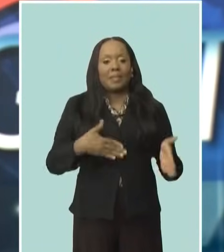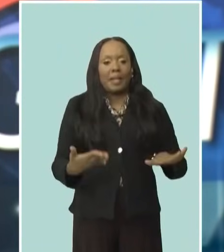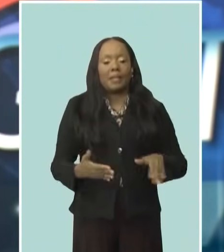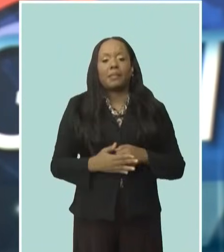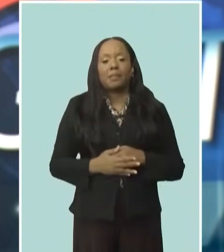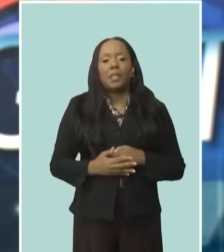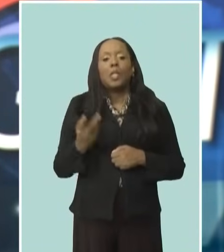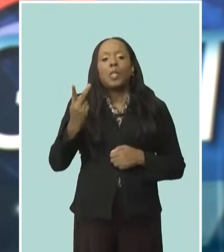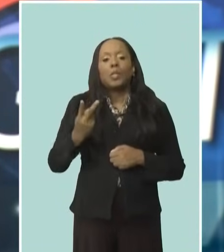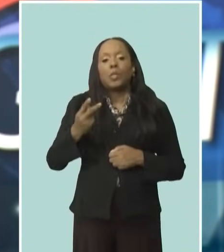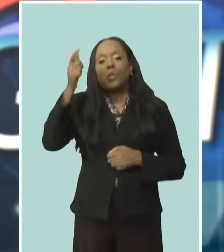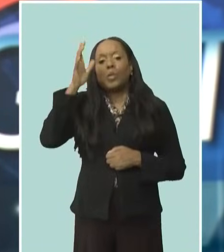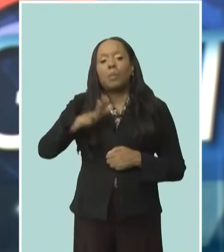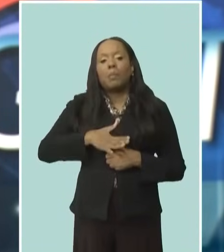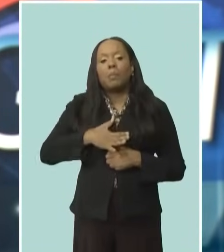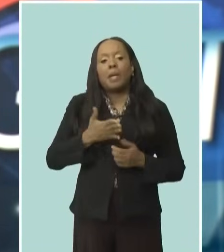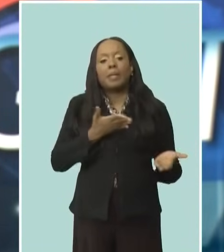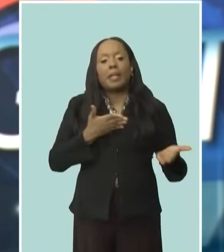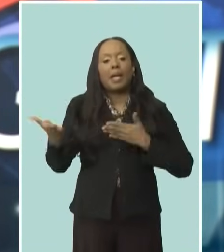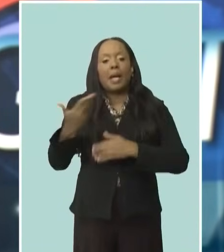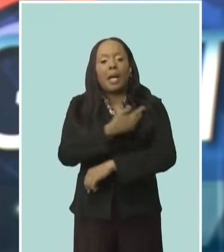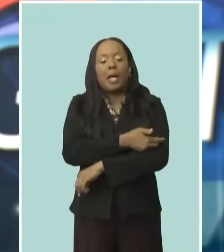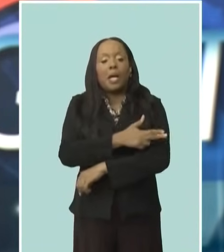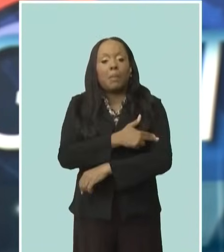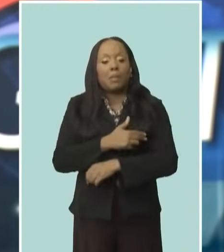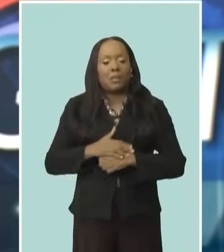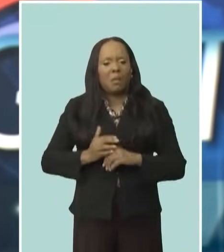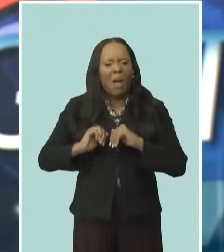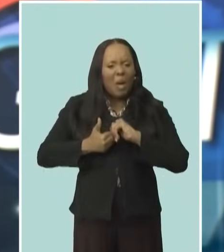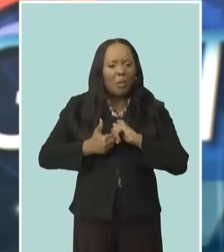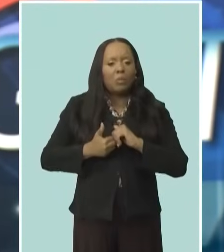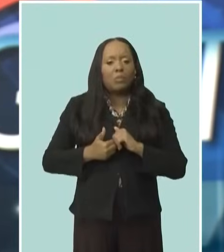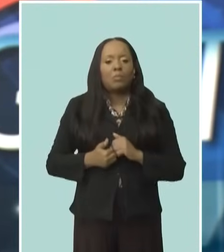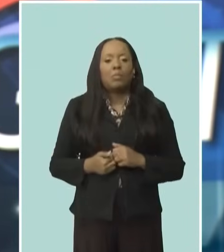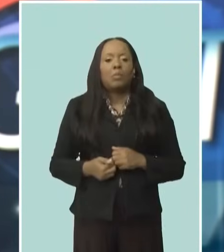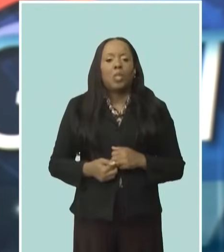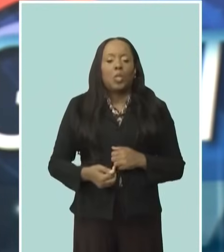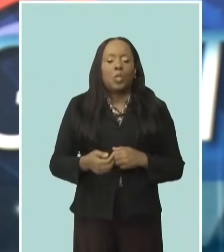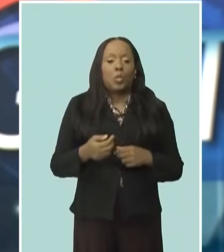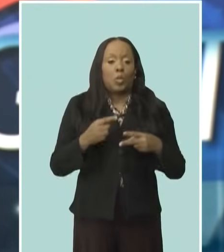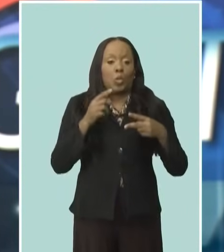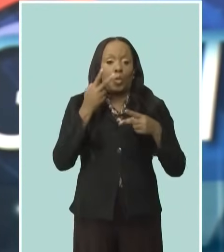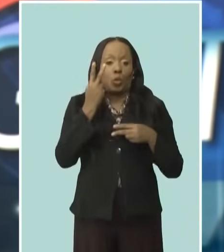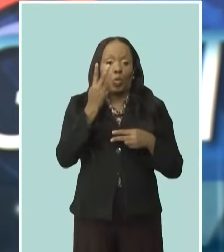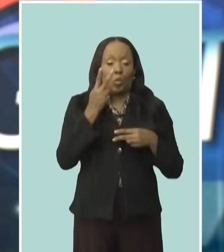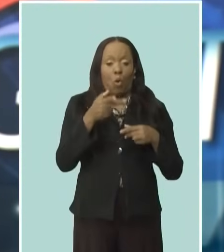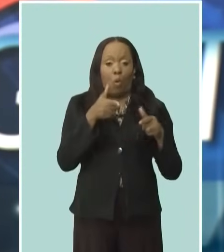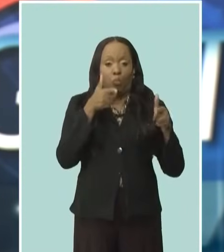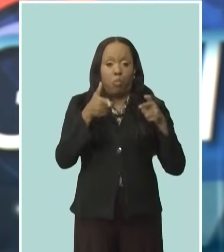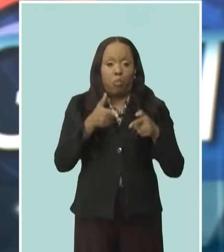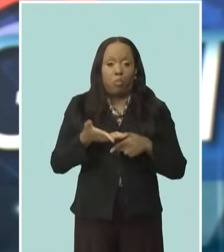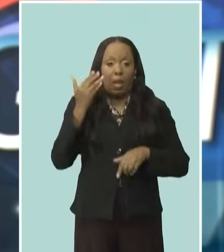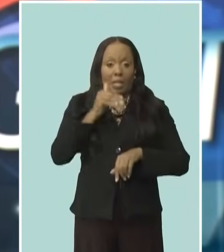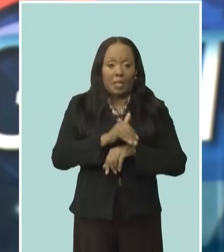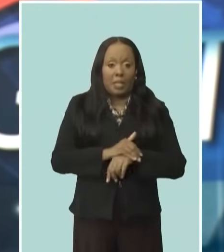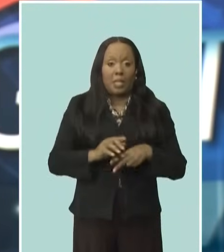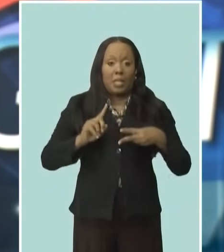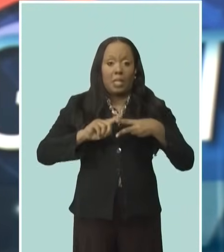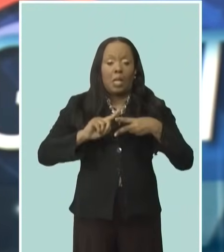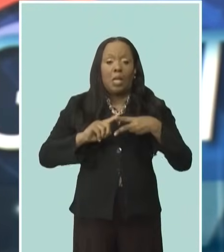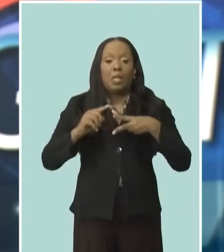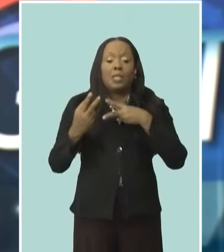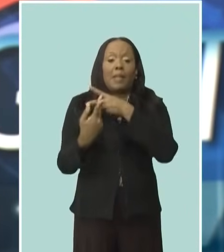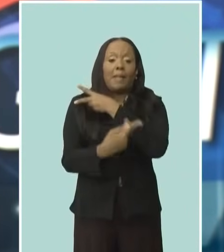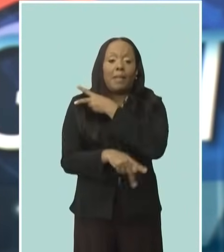others hospitalized after 2 shooting incidents last night, one in St. Philip and the other in St. John. The fatal